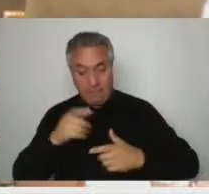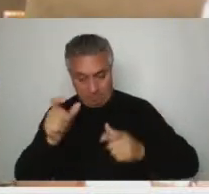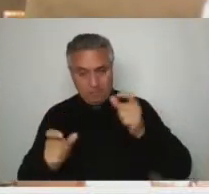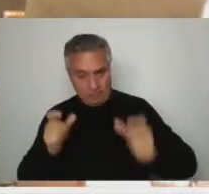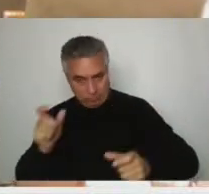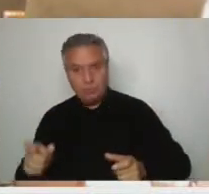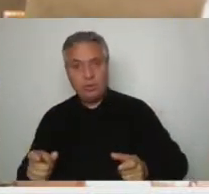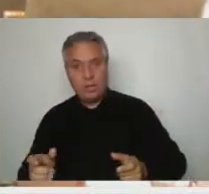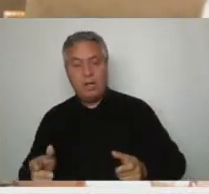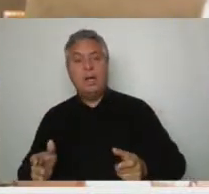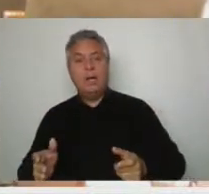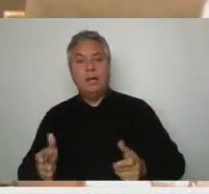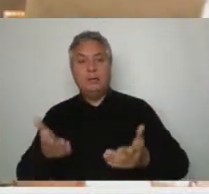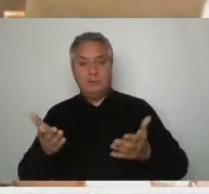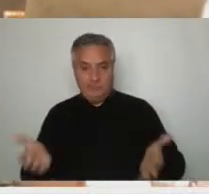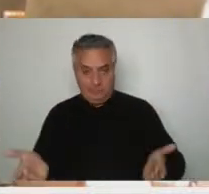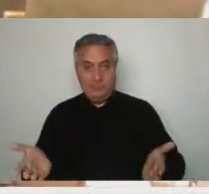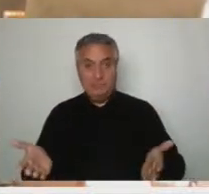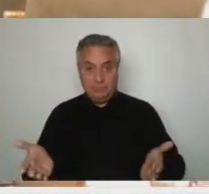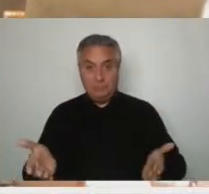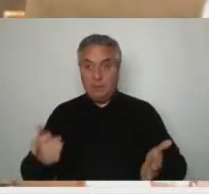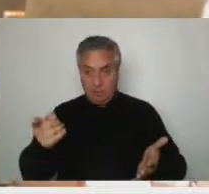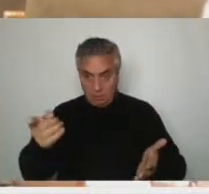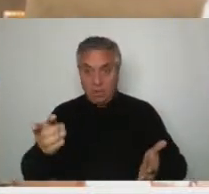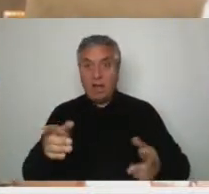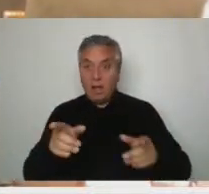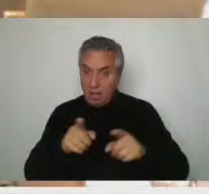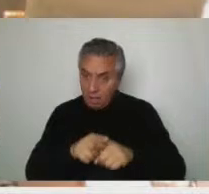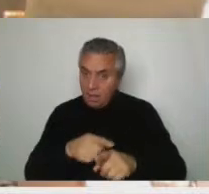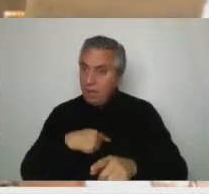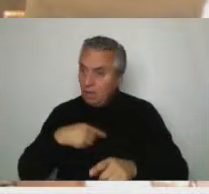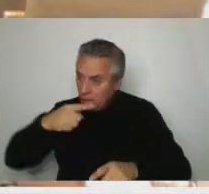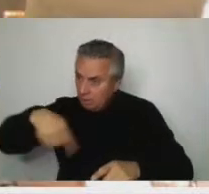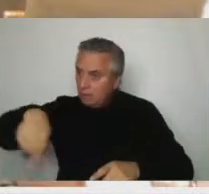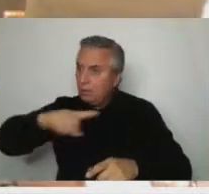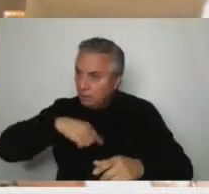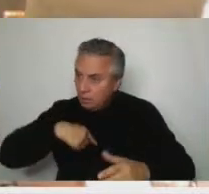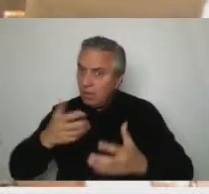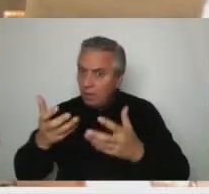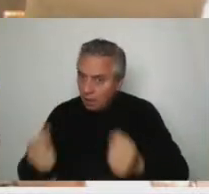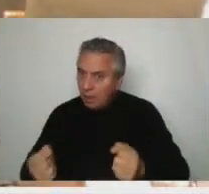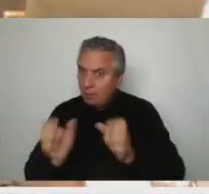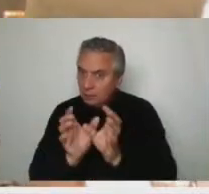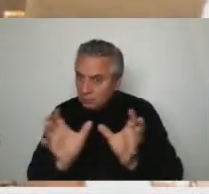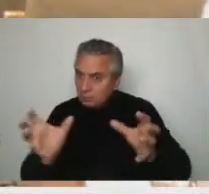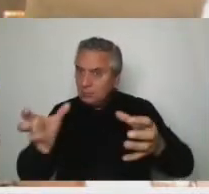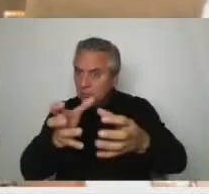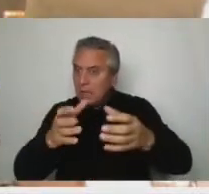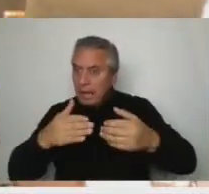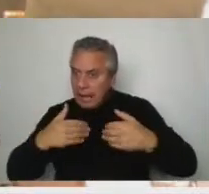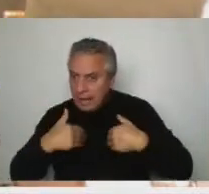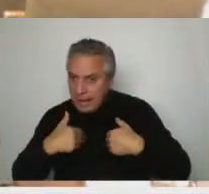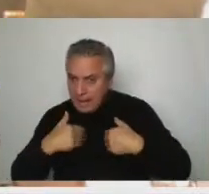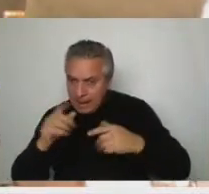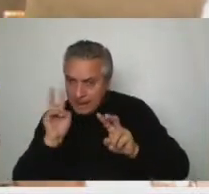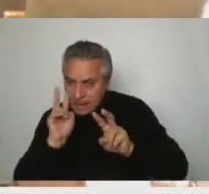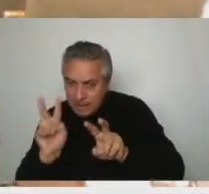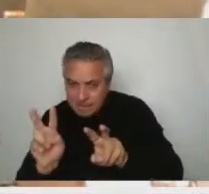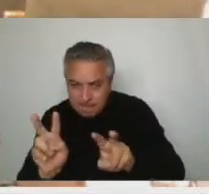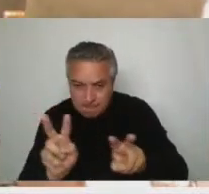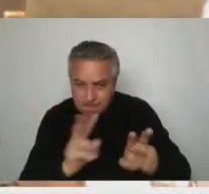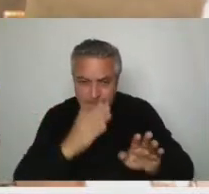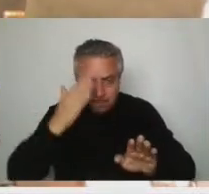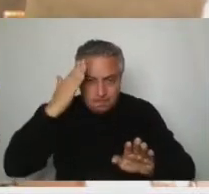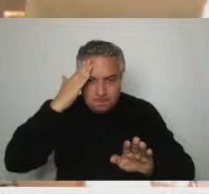her 40s. That's very deterministic. And still, it is important to serve children as soon